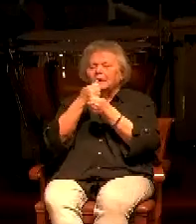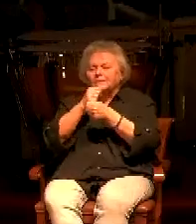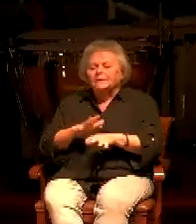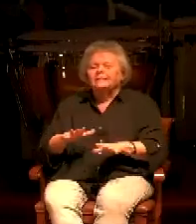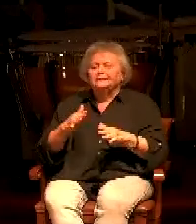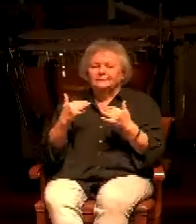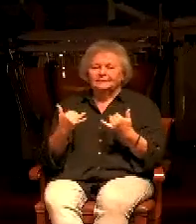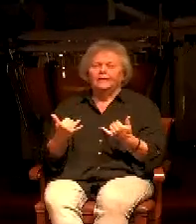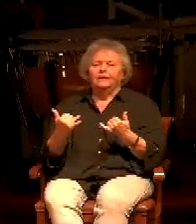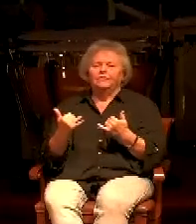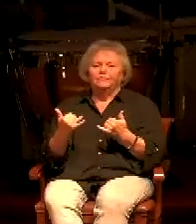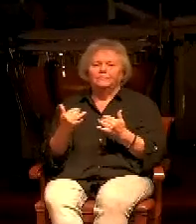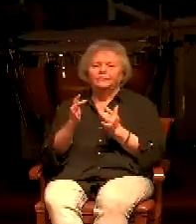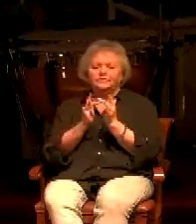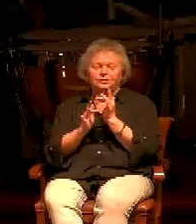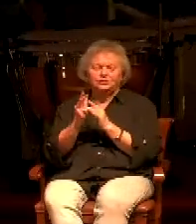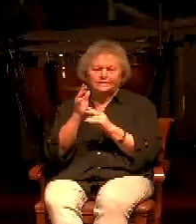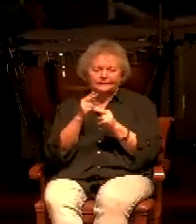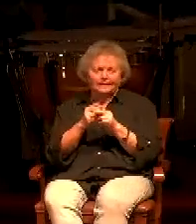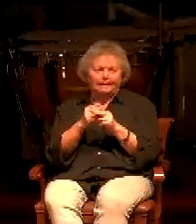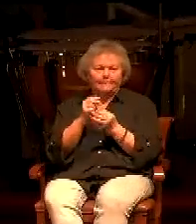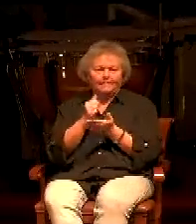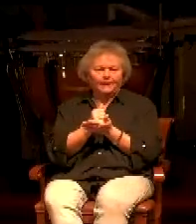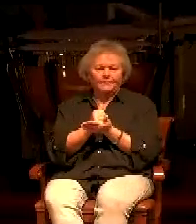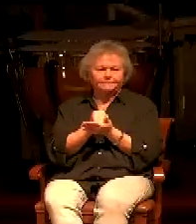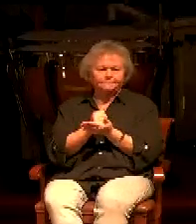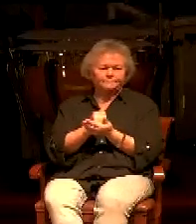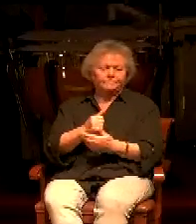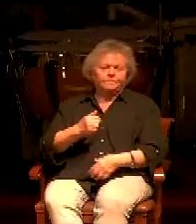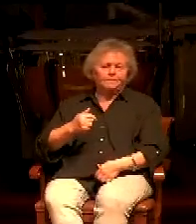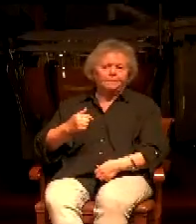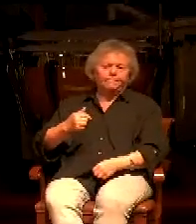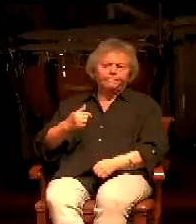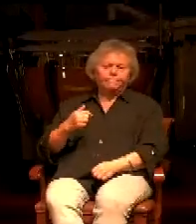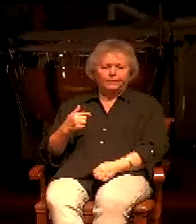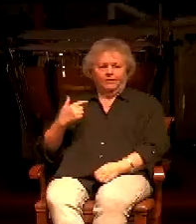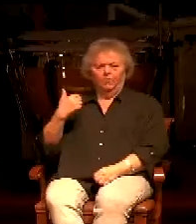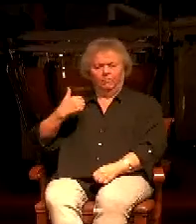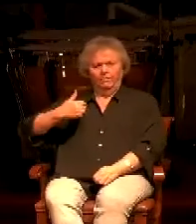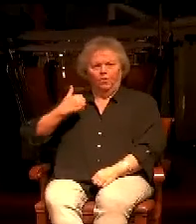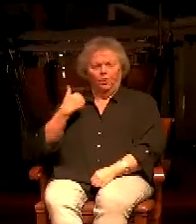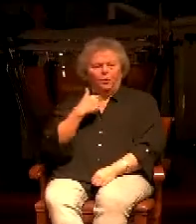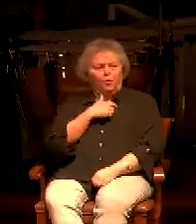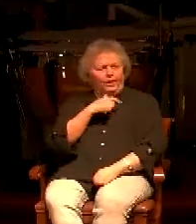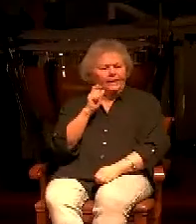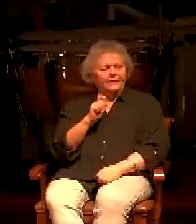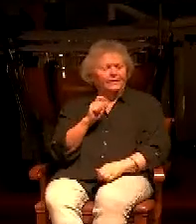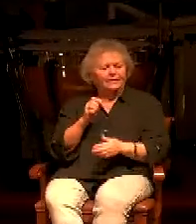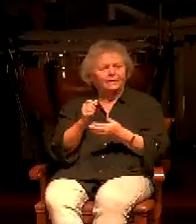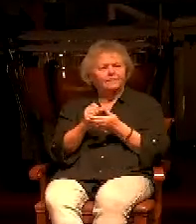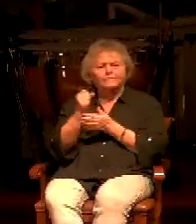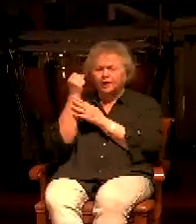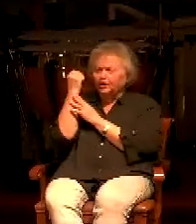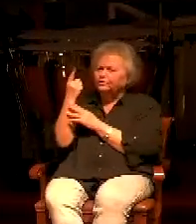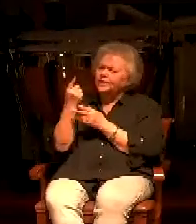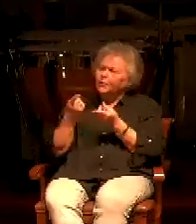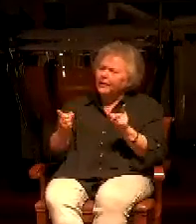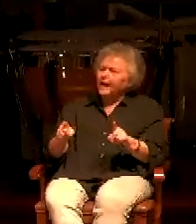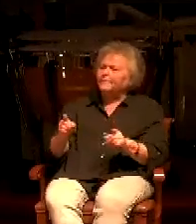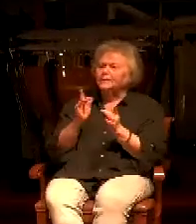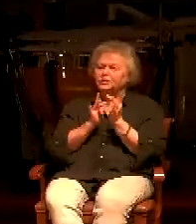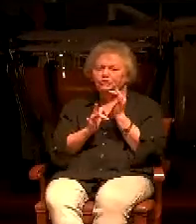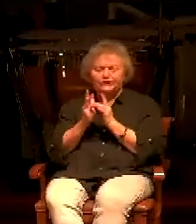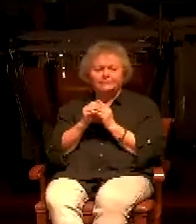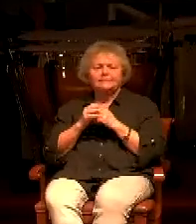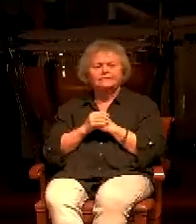name, amen. We have to understand what's happening in the life of Jesus. In the course of Jesus' arrest, he will actually be